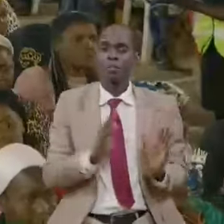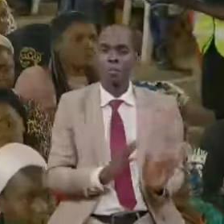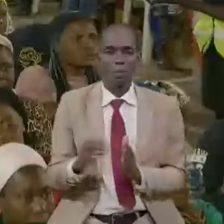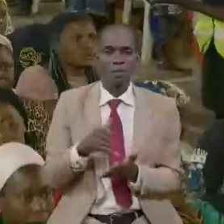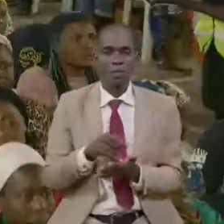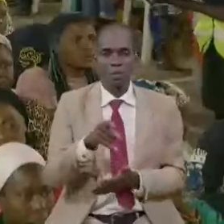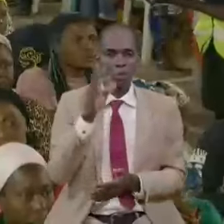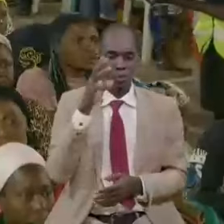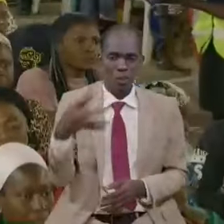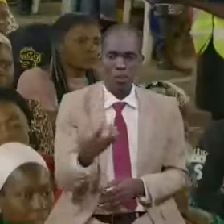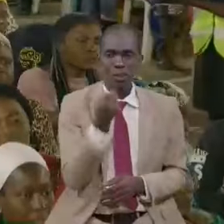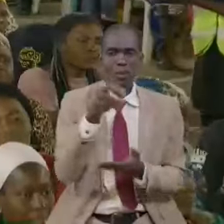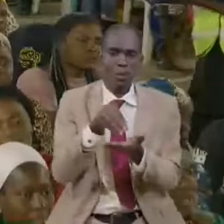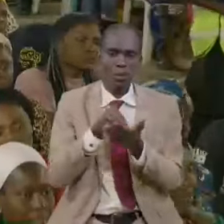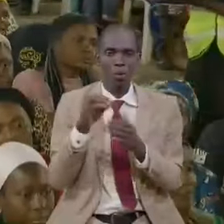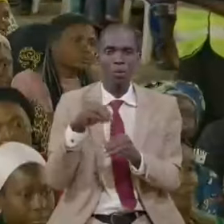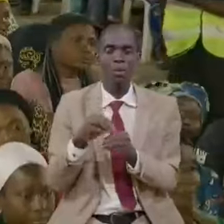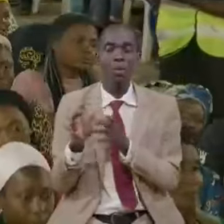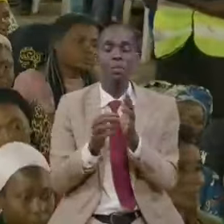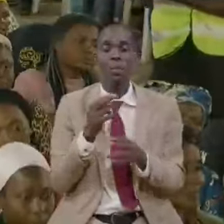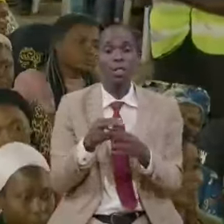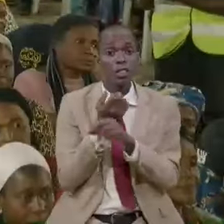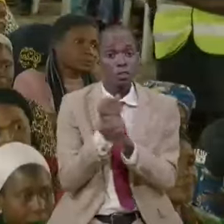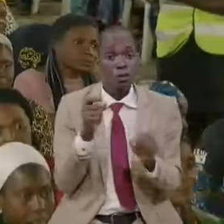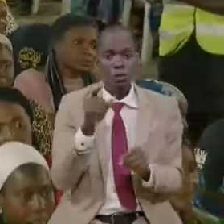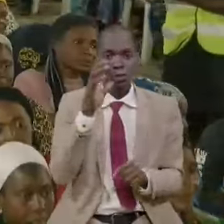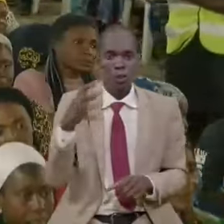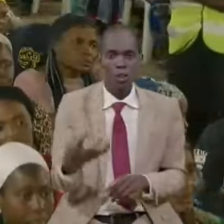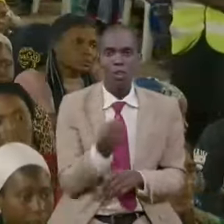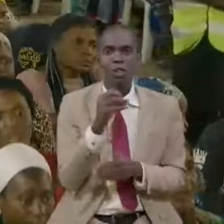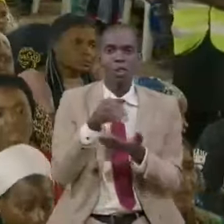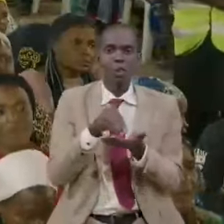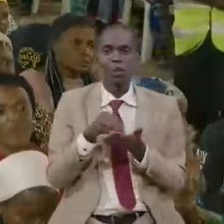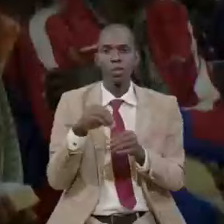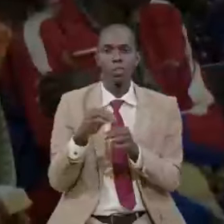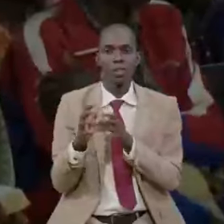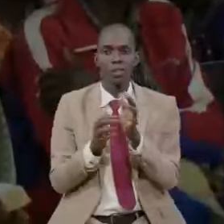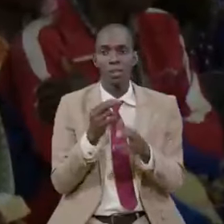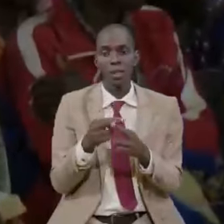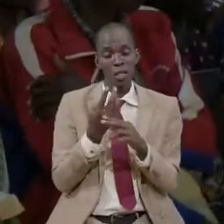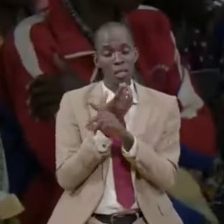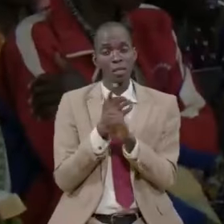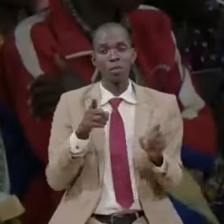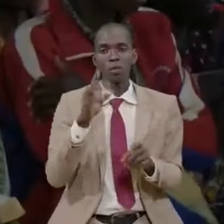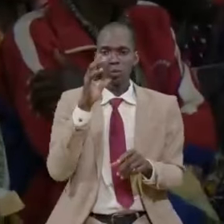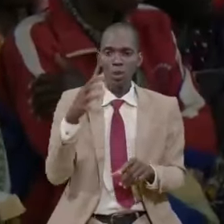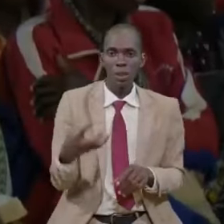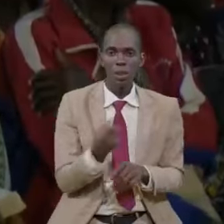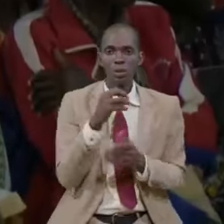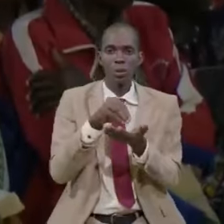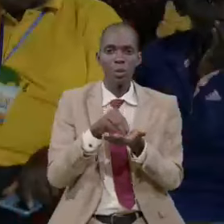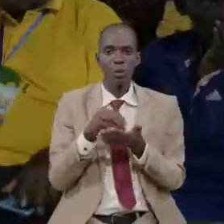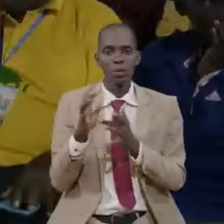Salvation, you'll pick your own. Deliverance, you'll pick your own. Healing, you'll pick